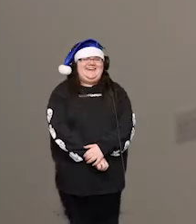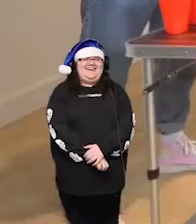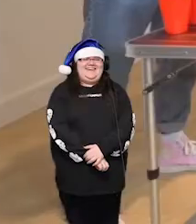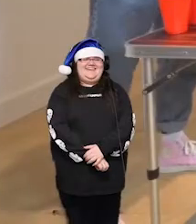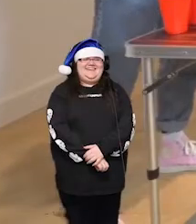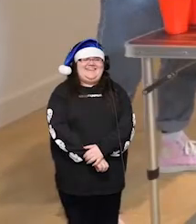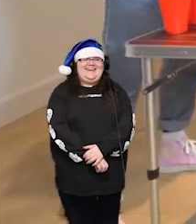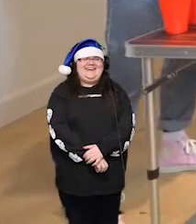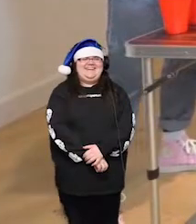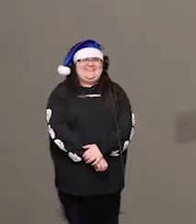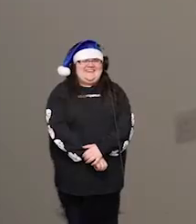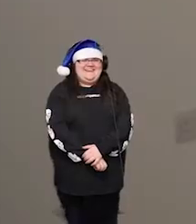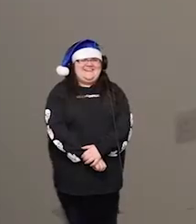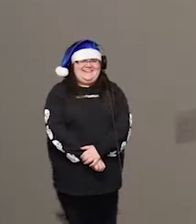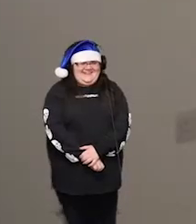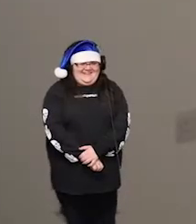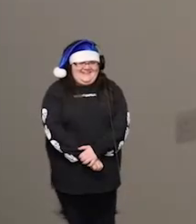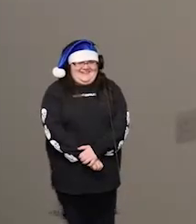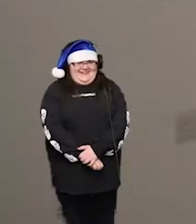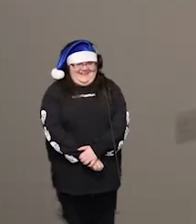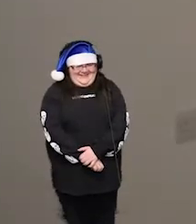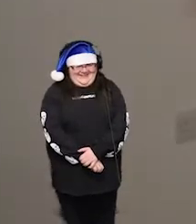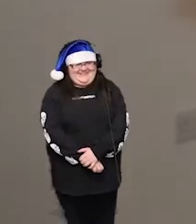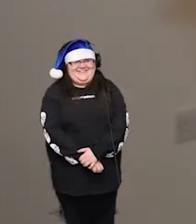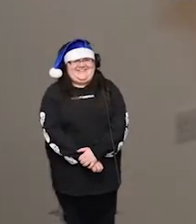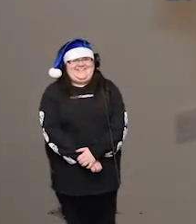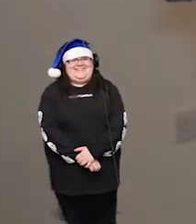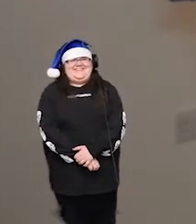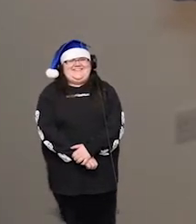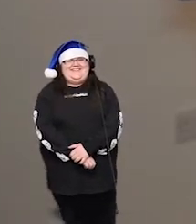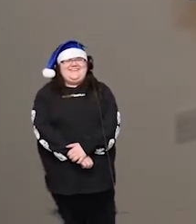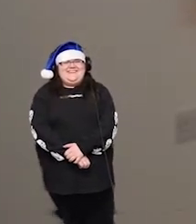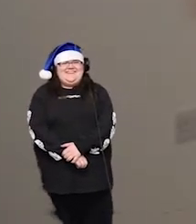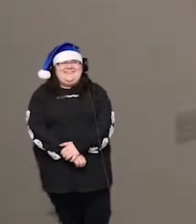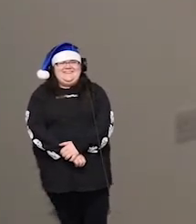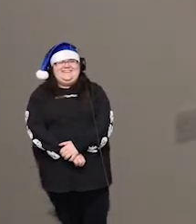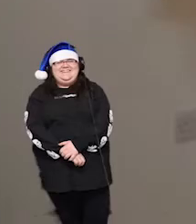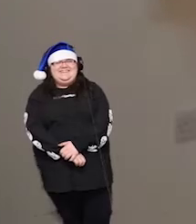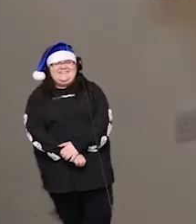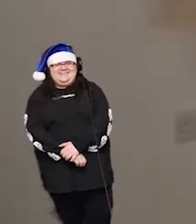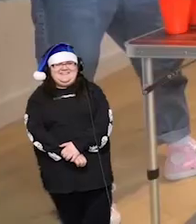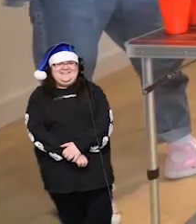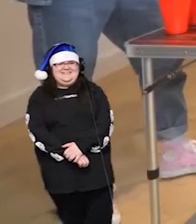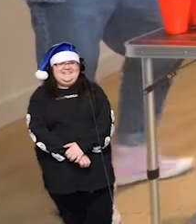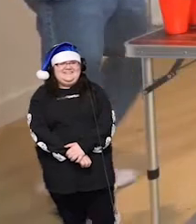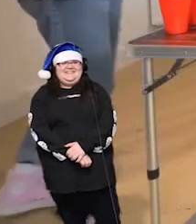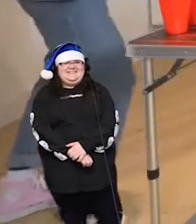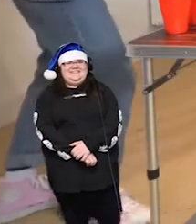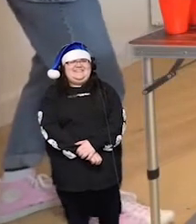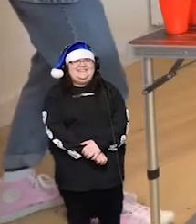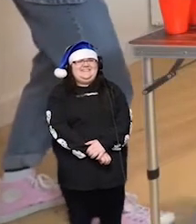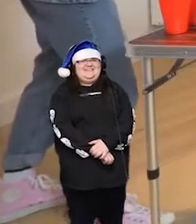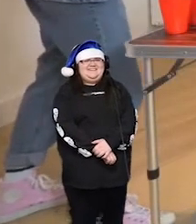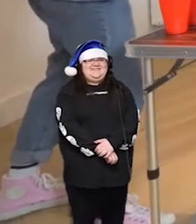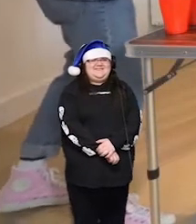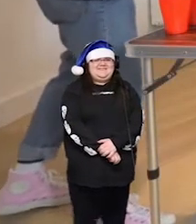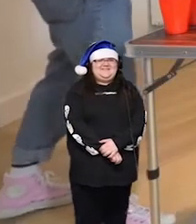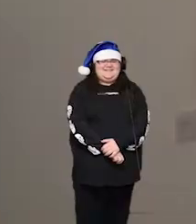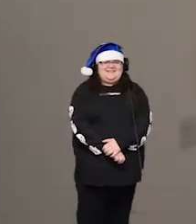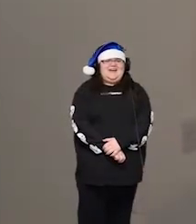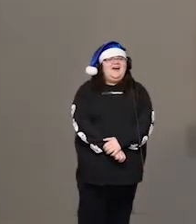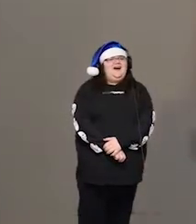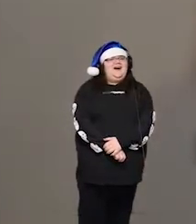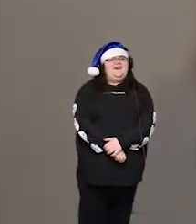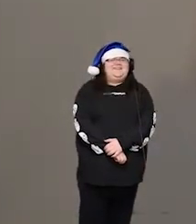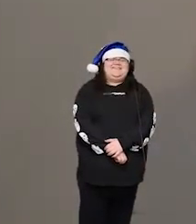done that? Okay. So today, basically, what we're going to be doing is a strip version of beer pong. I'm going to be throwing a ball into her